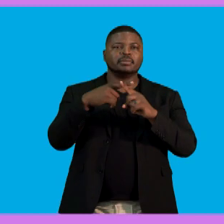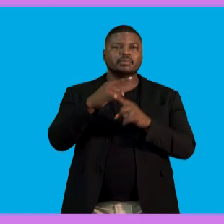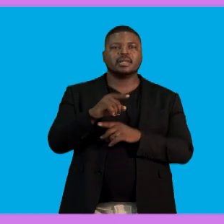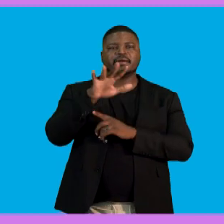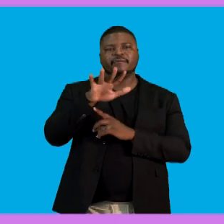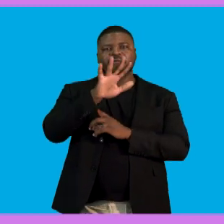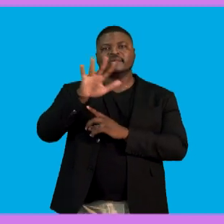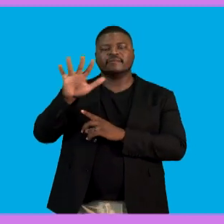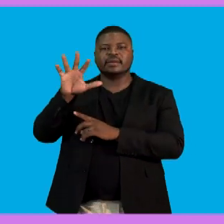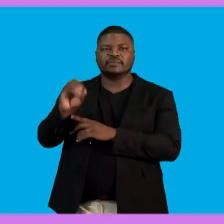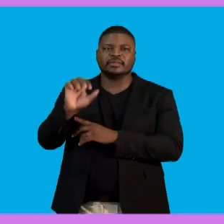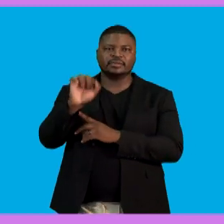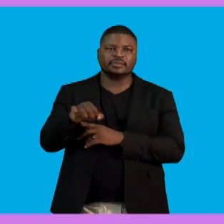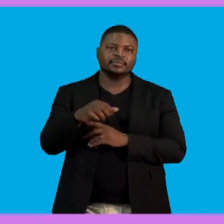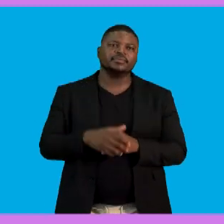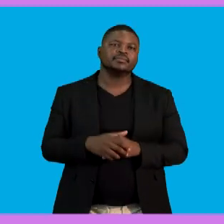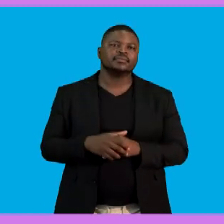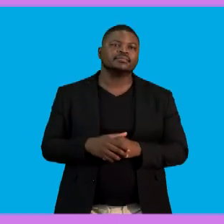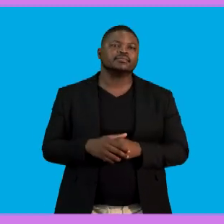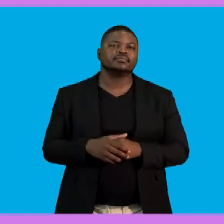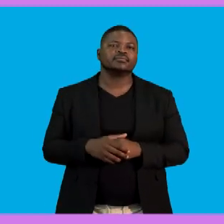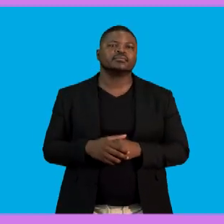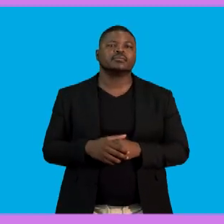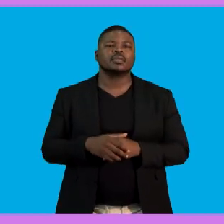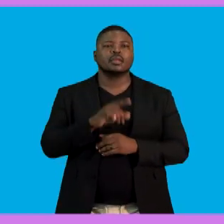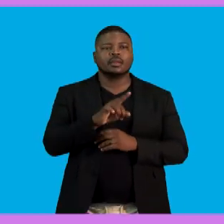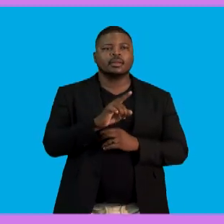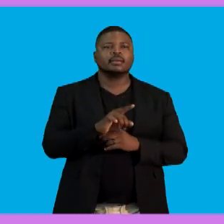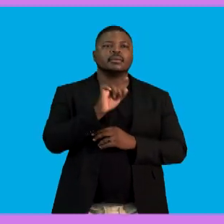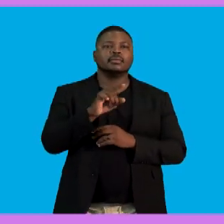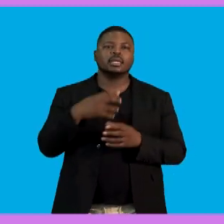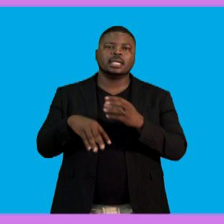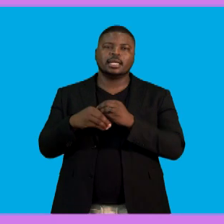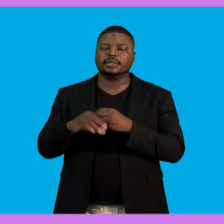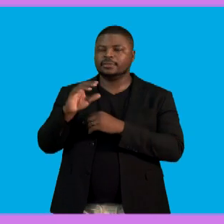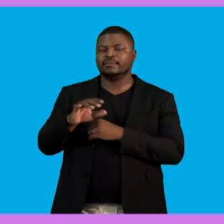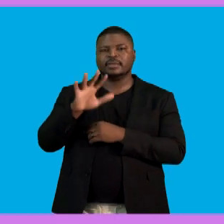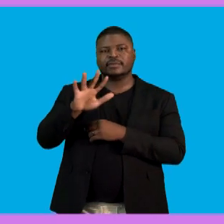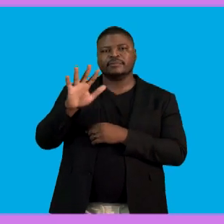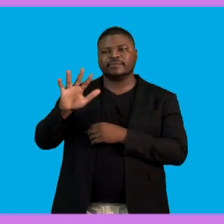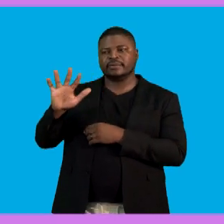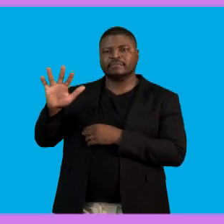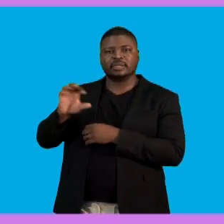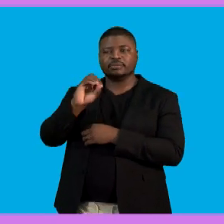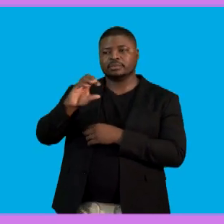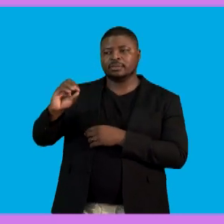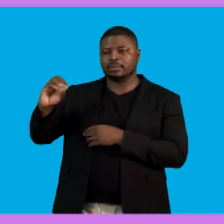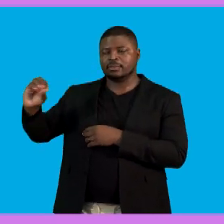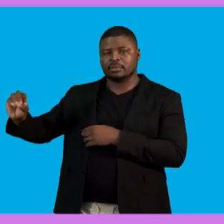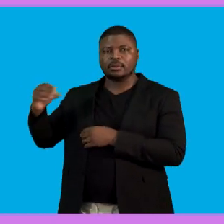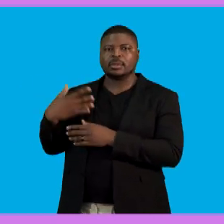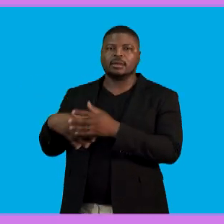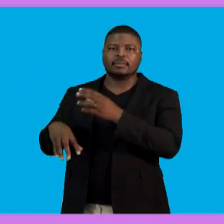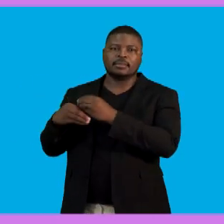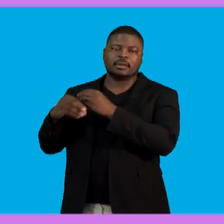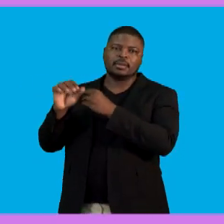us 550. Then we are left with what? With 6 zeros that we have to add. Then you just put in your zeros there, which